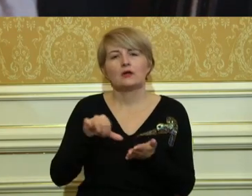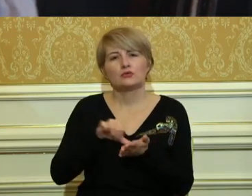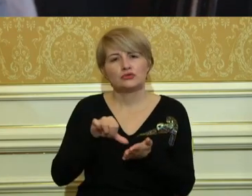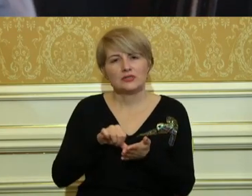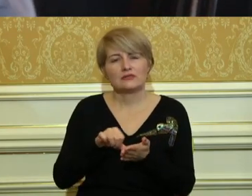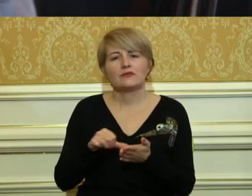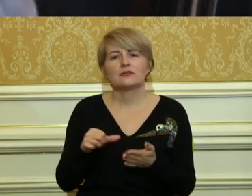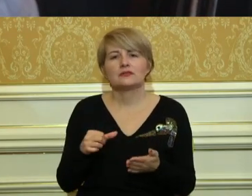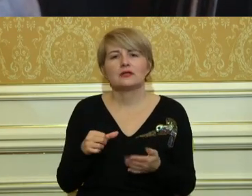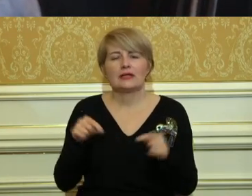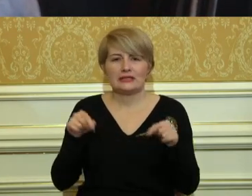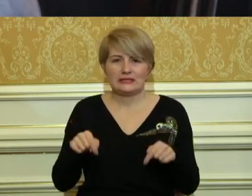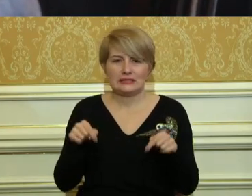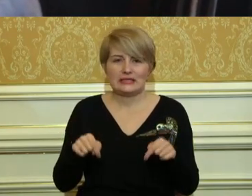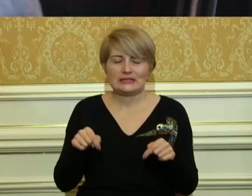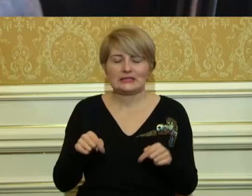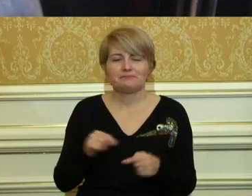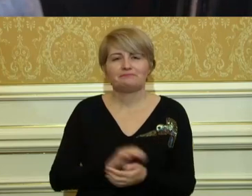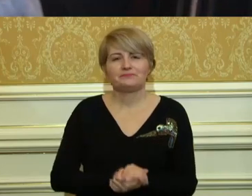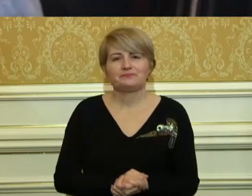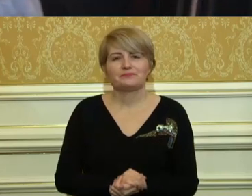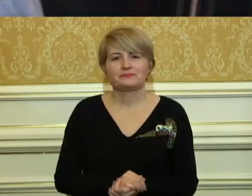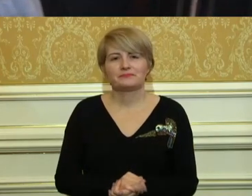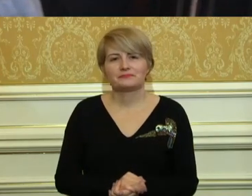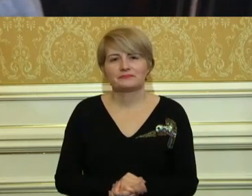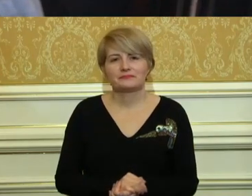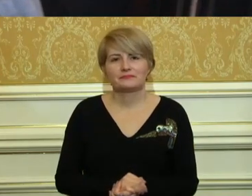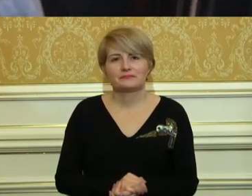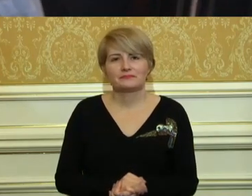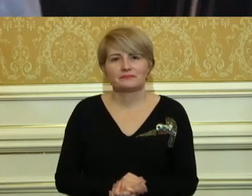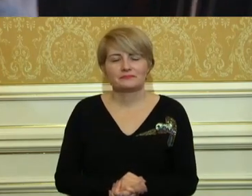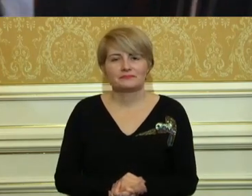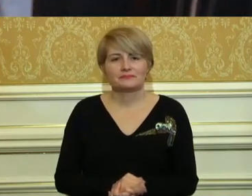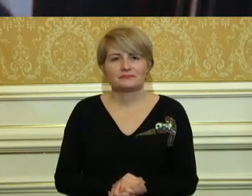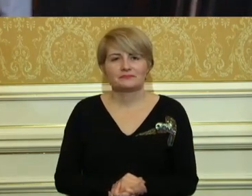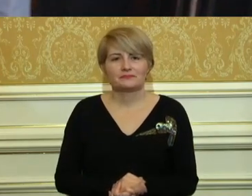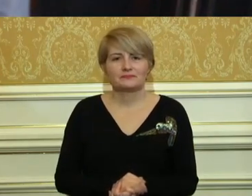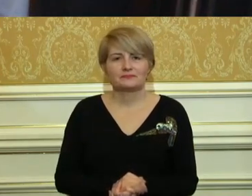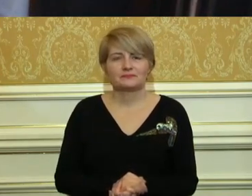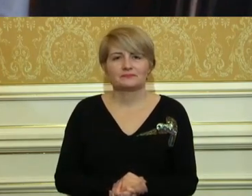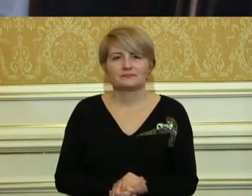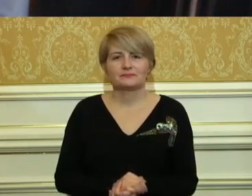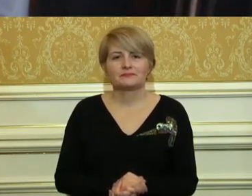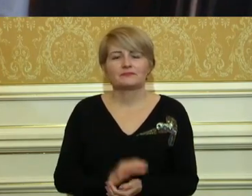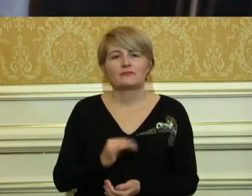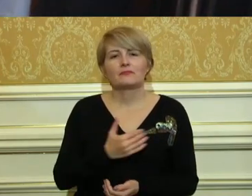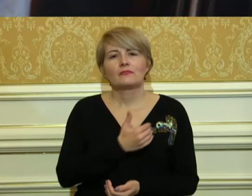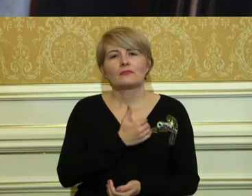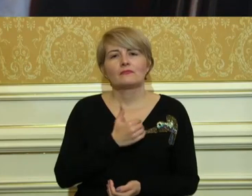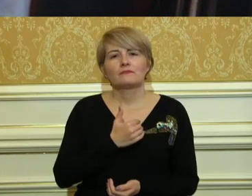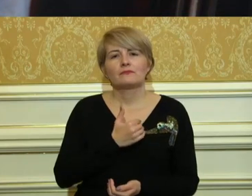Ukraine is so actively joining to this issues to promote